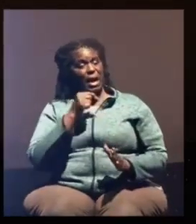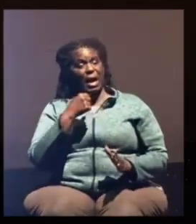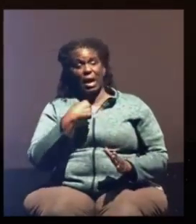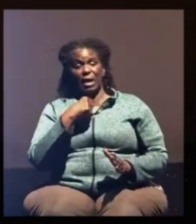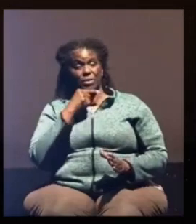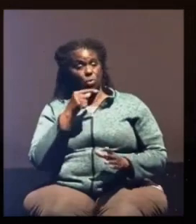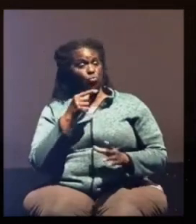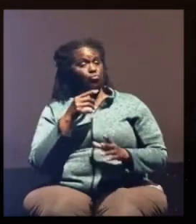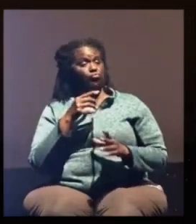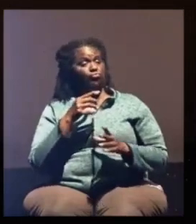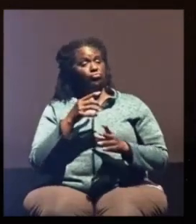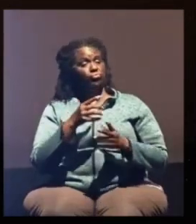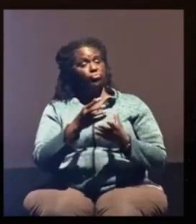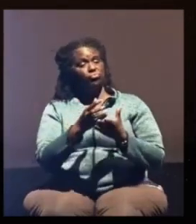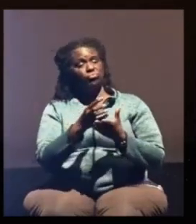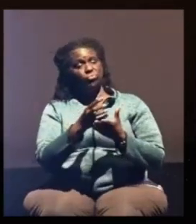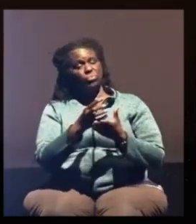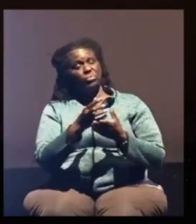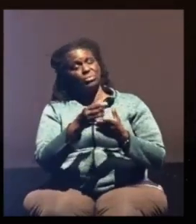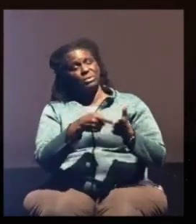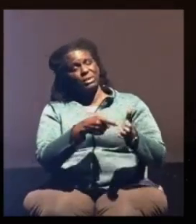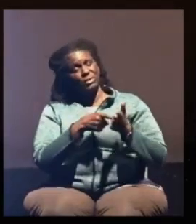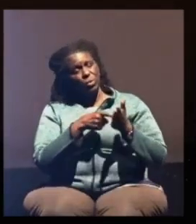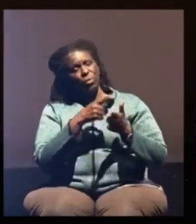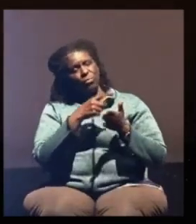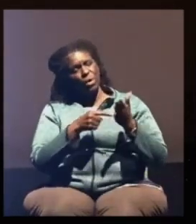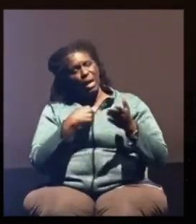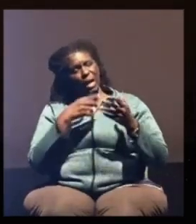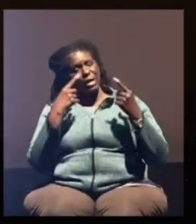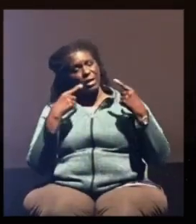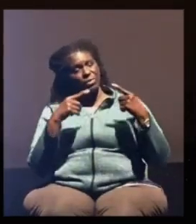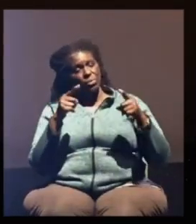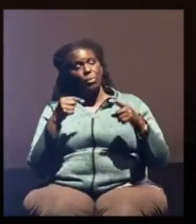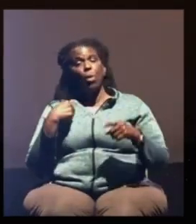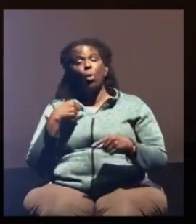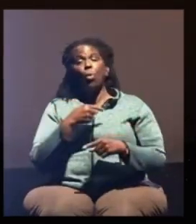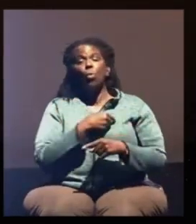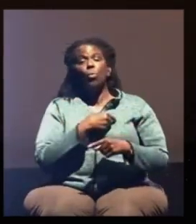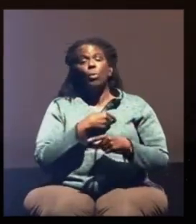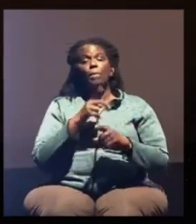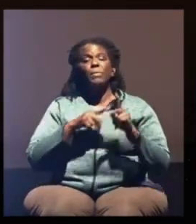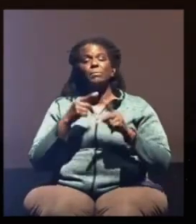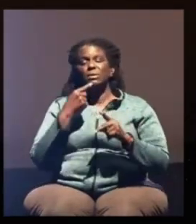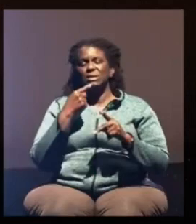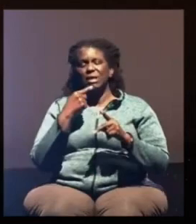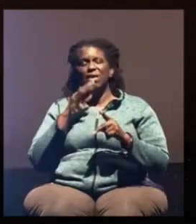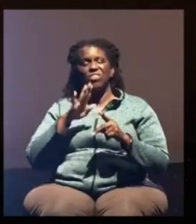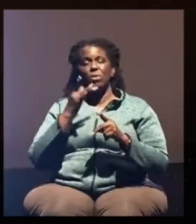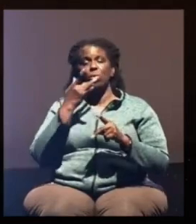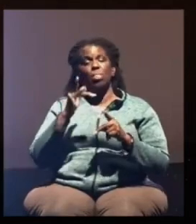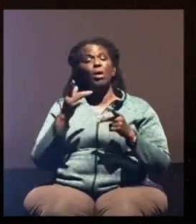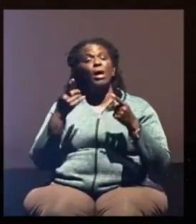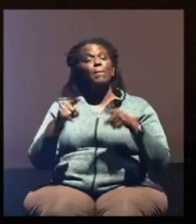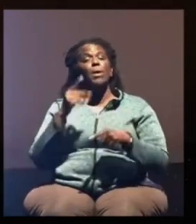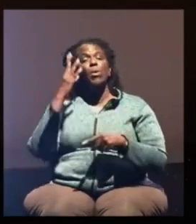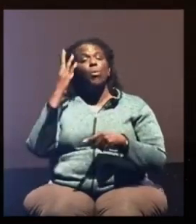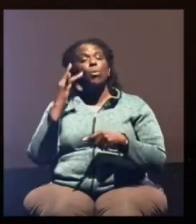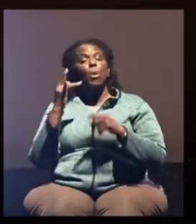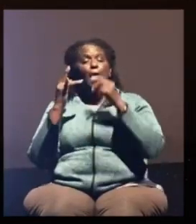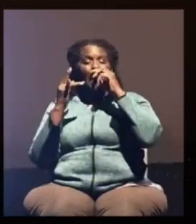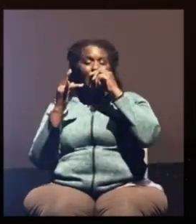with this affliction incorrectly attribute their success to luck. I sure did. According